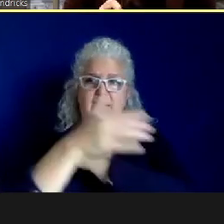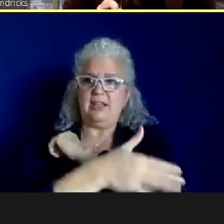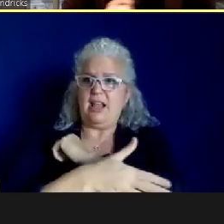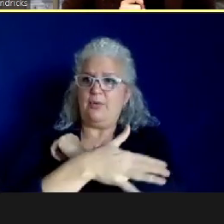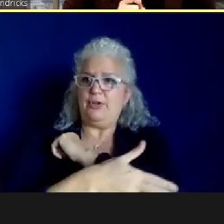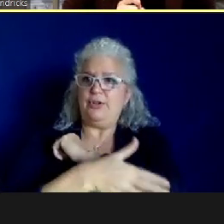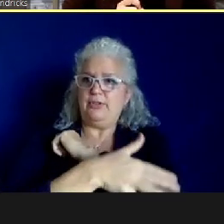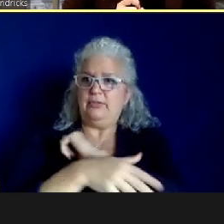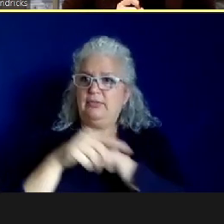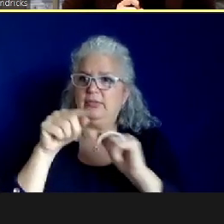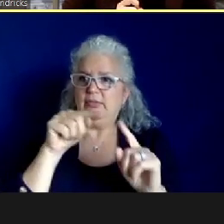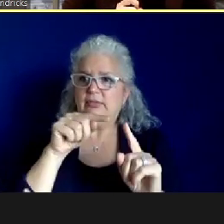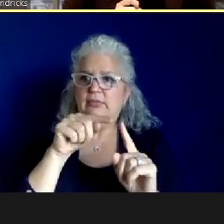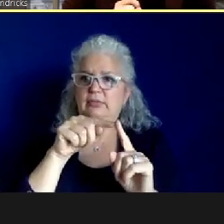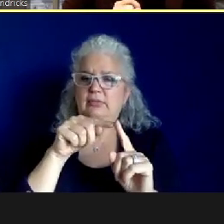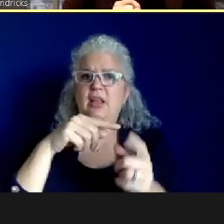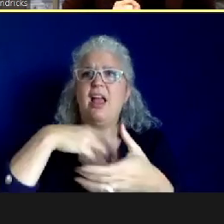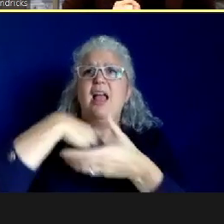in Marin County?